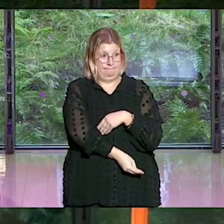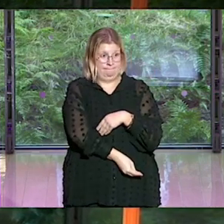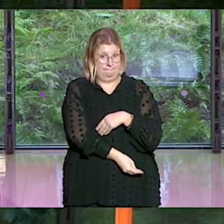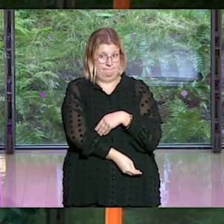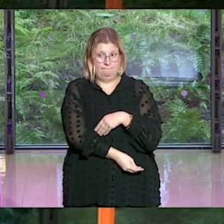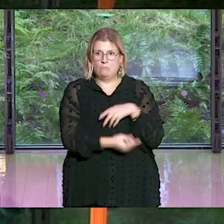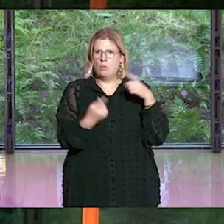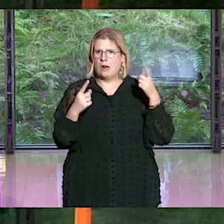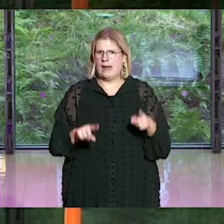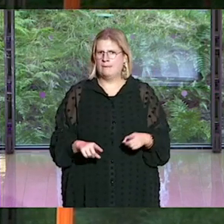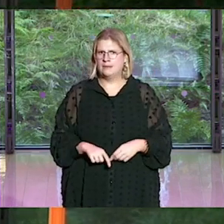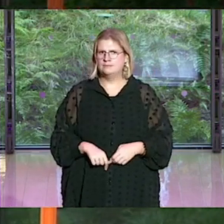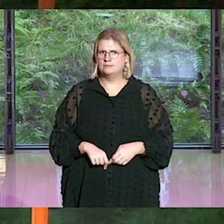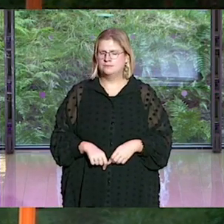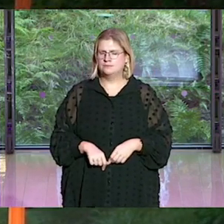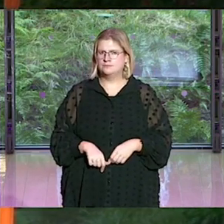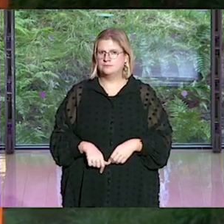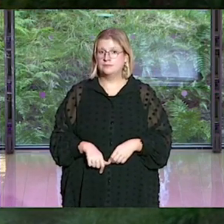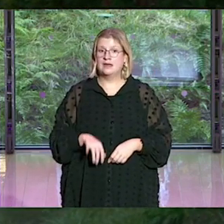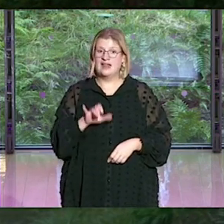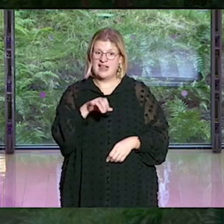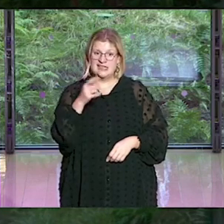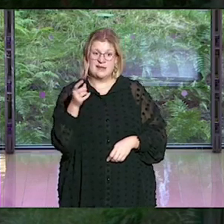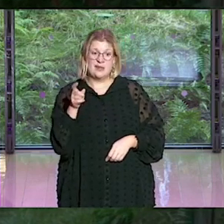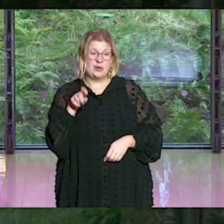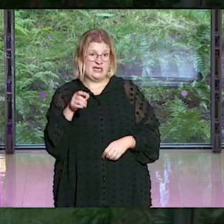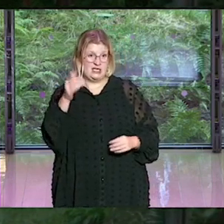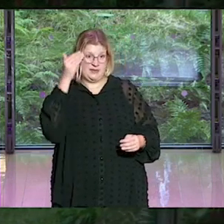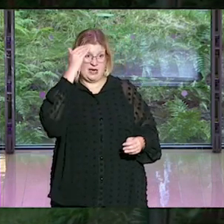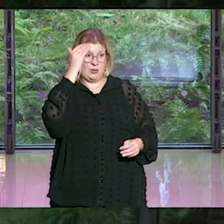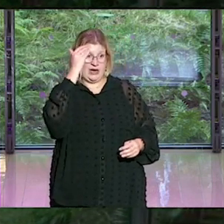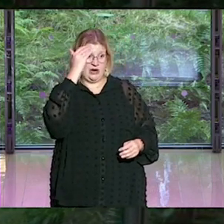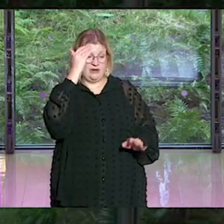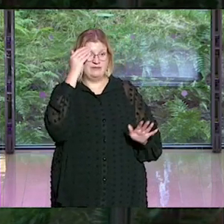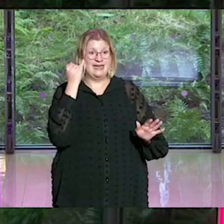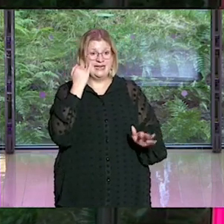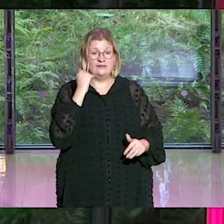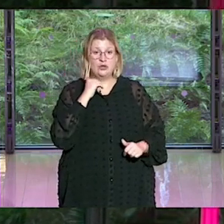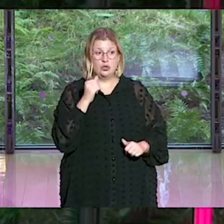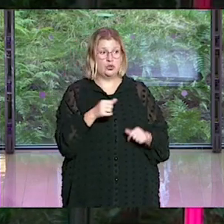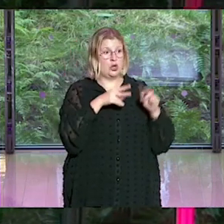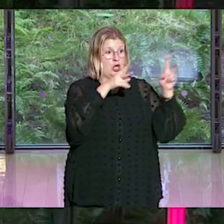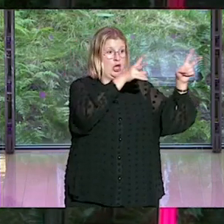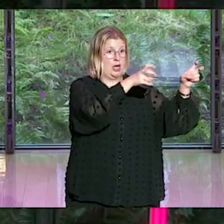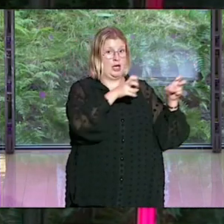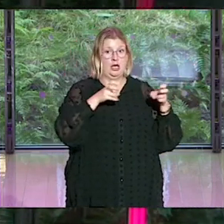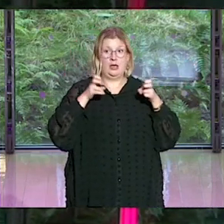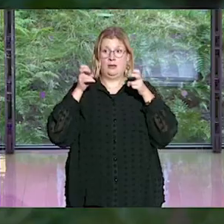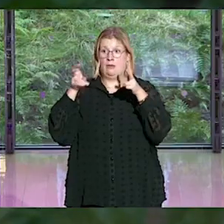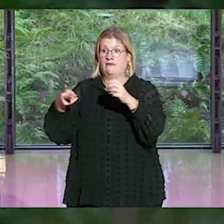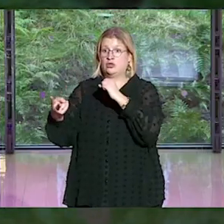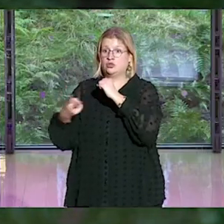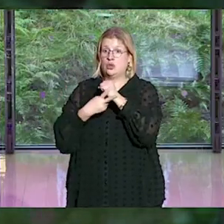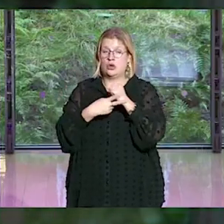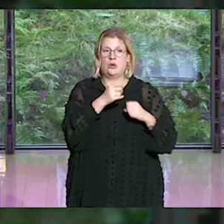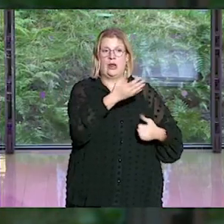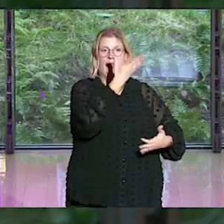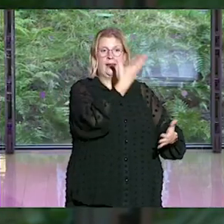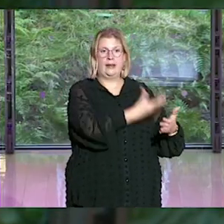And that's something that we all need to be aware of, because if you don't export it and store it somewhere, you're gonna lose